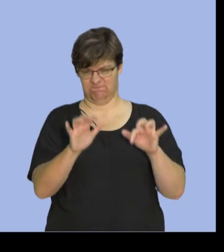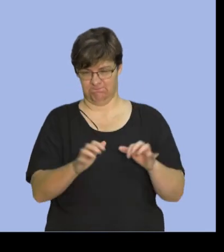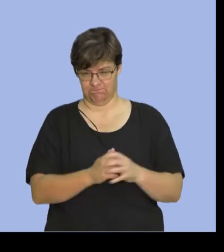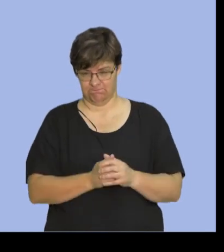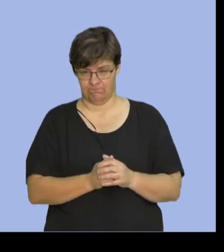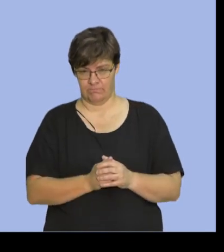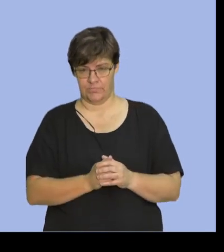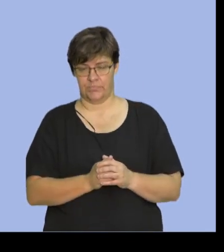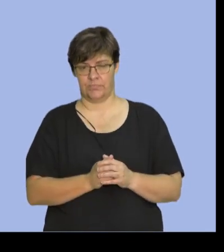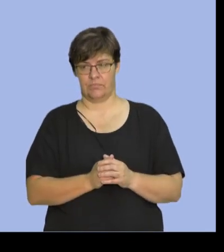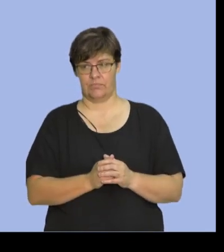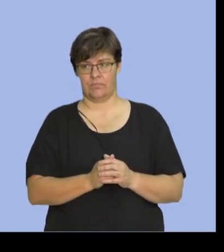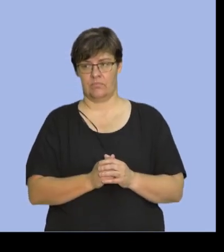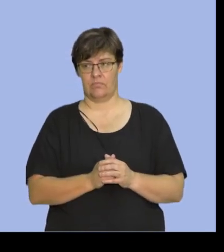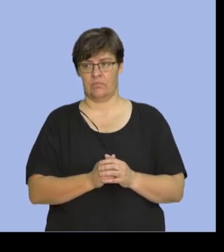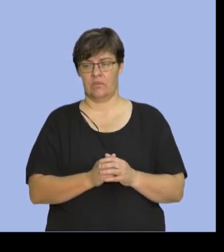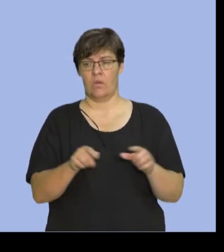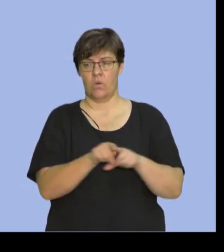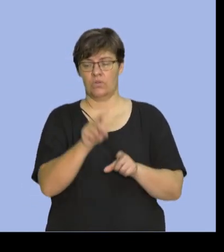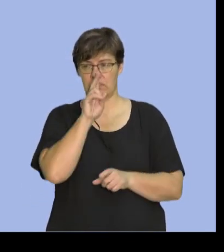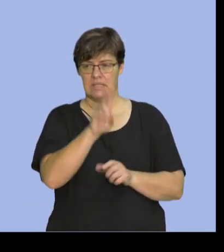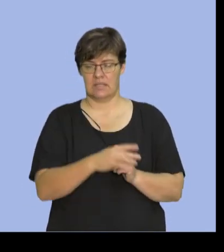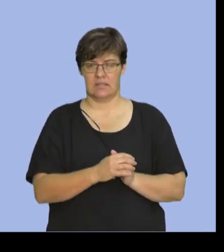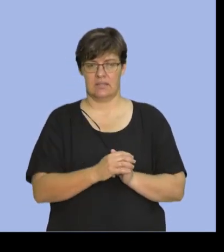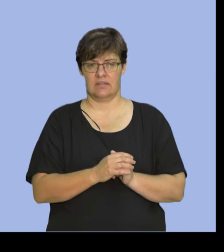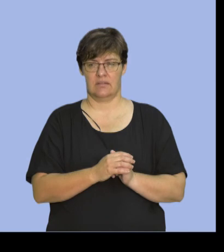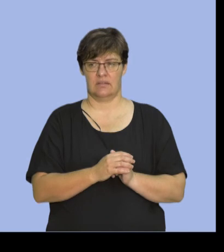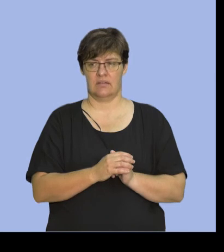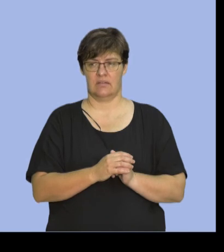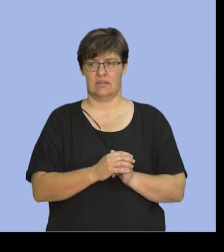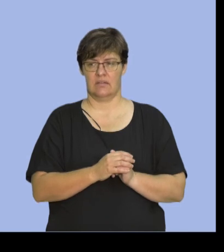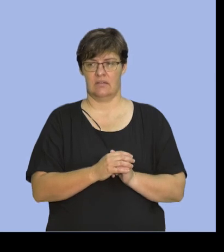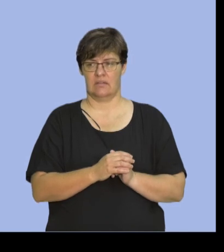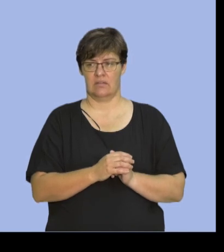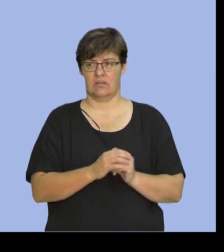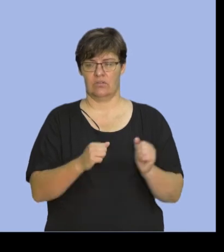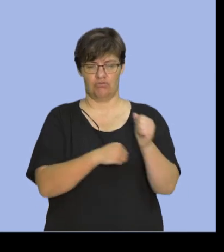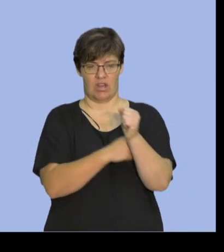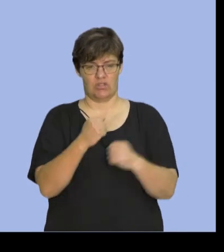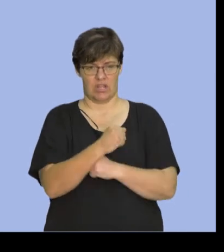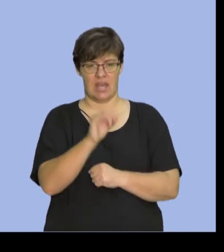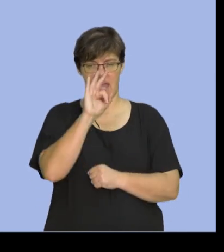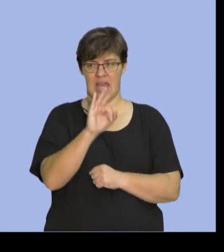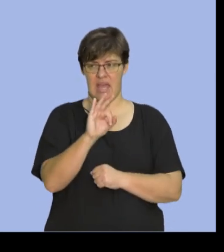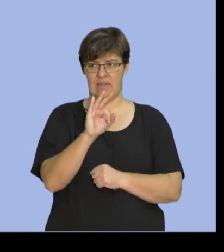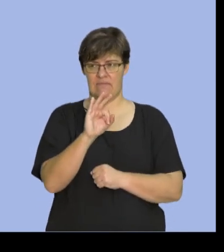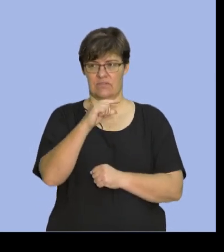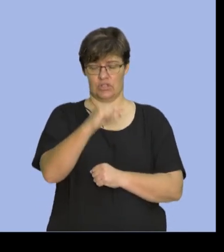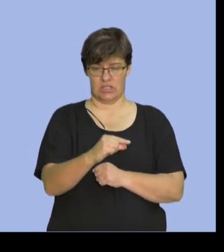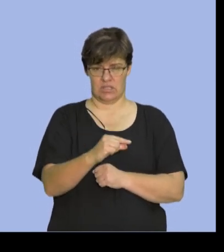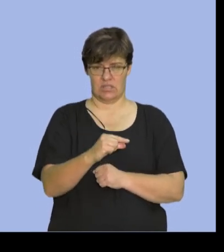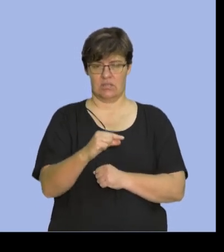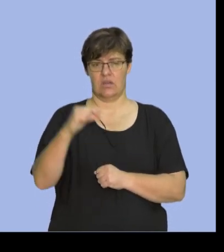it. We also see that this structure here, which is F and G, points to the